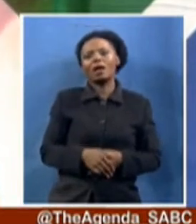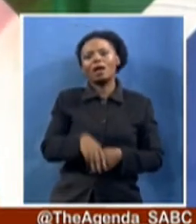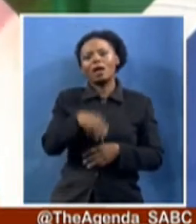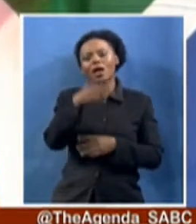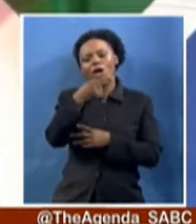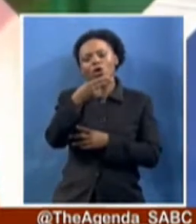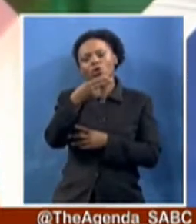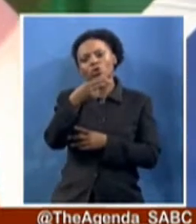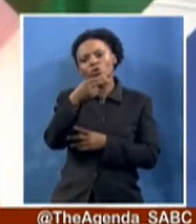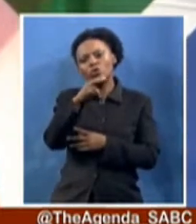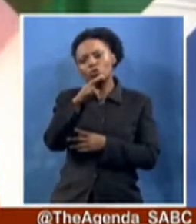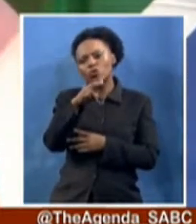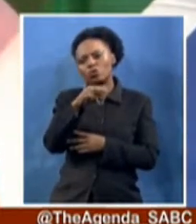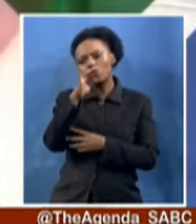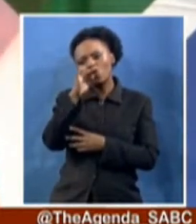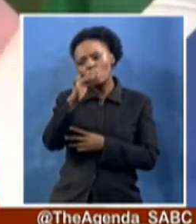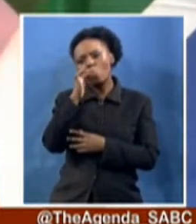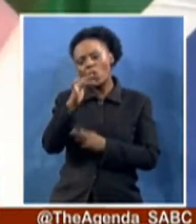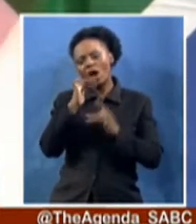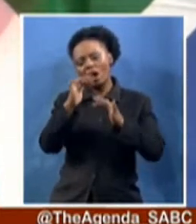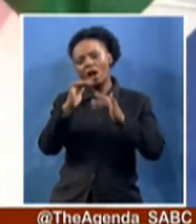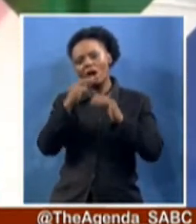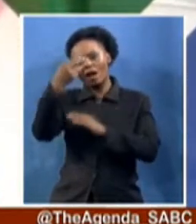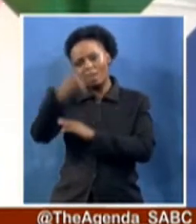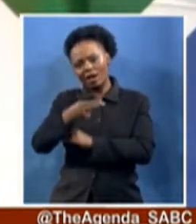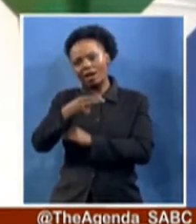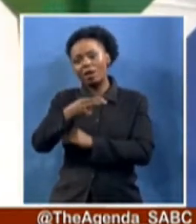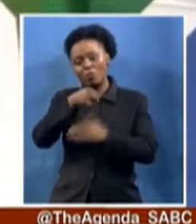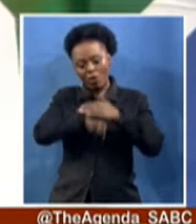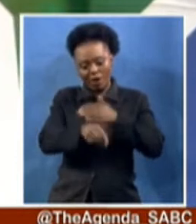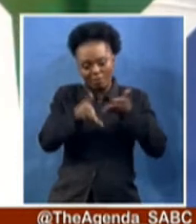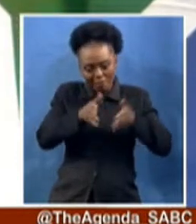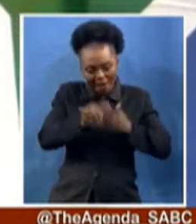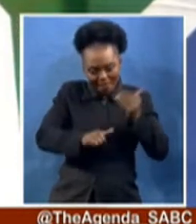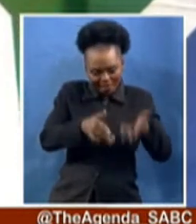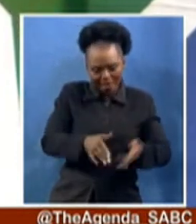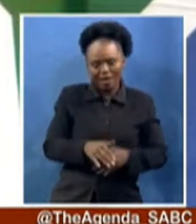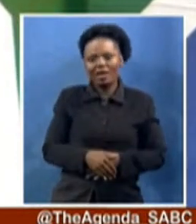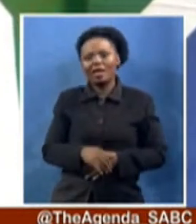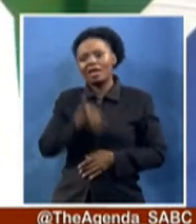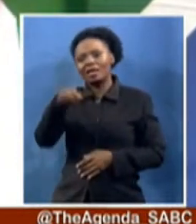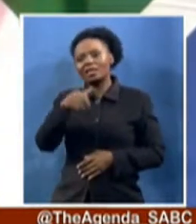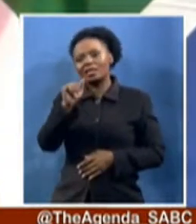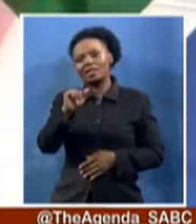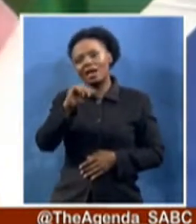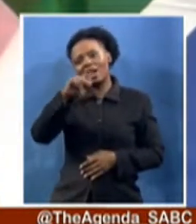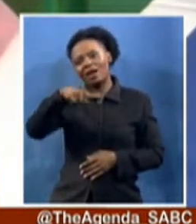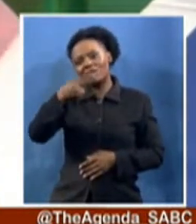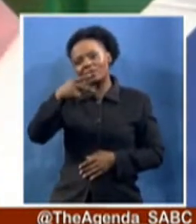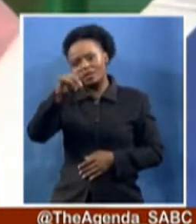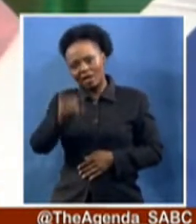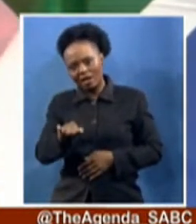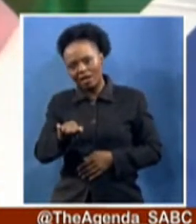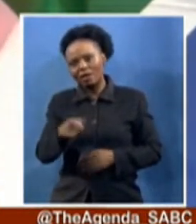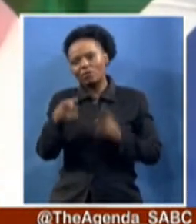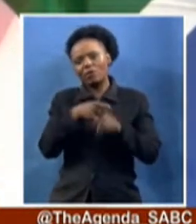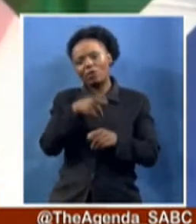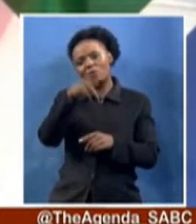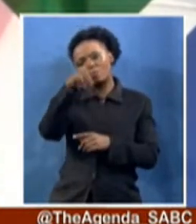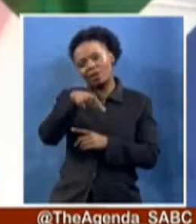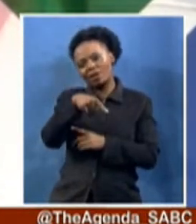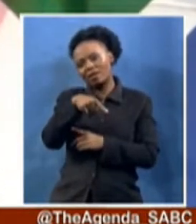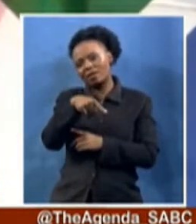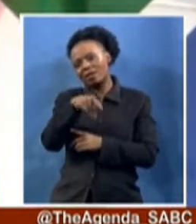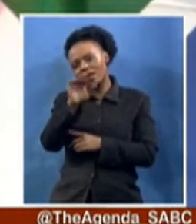It's Jafta Prajef Masimula of the Pan-African Congress. It's Trini Moodley, it's